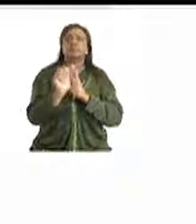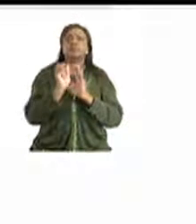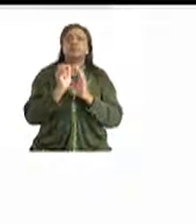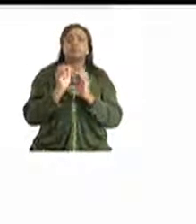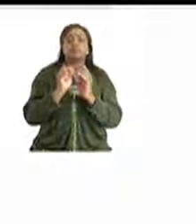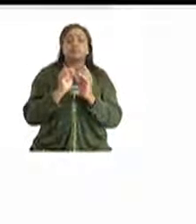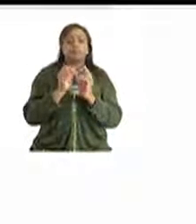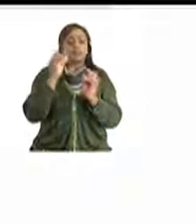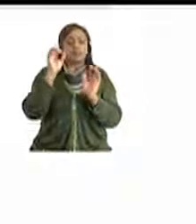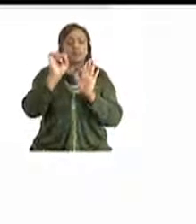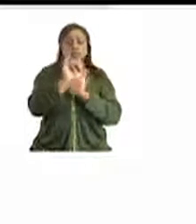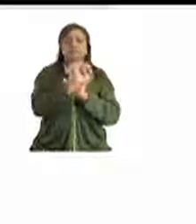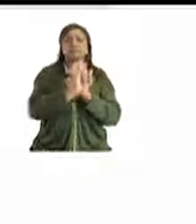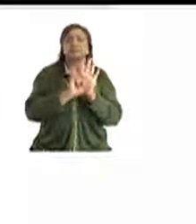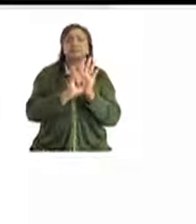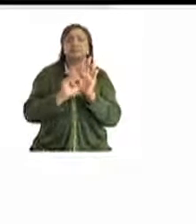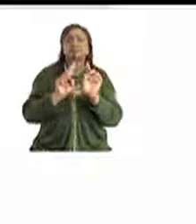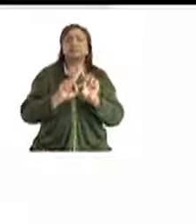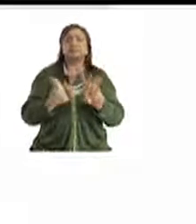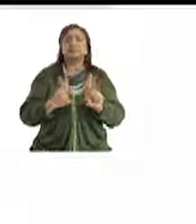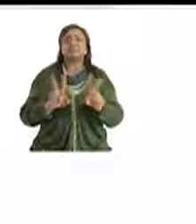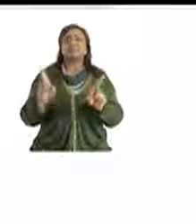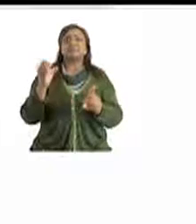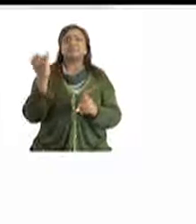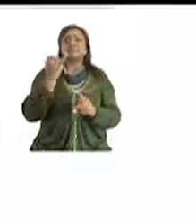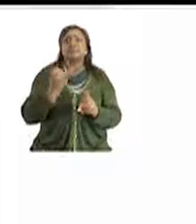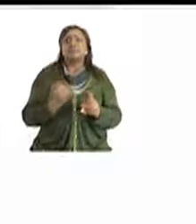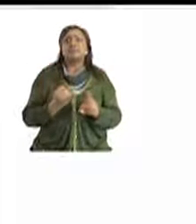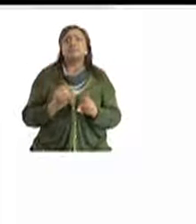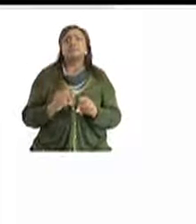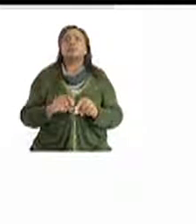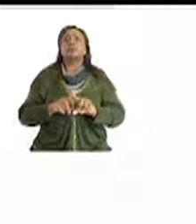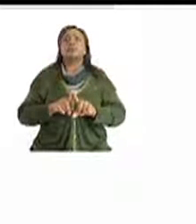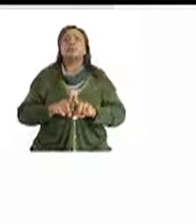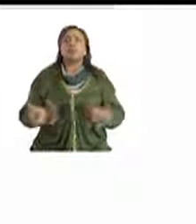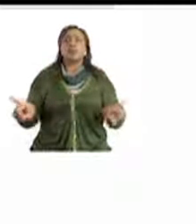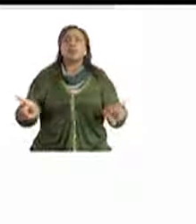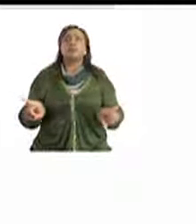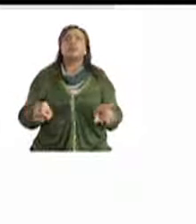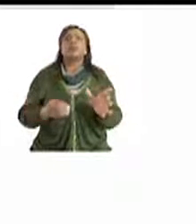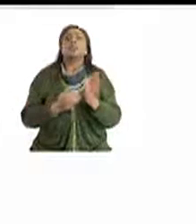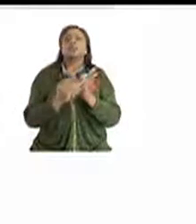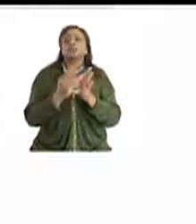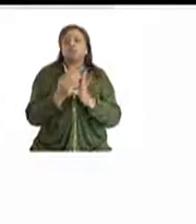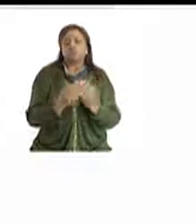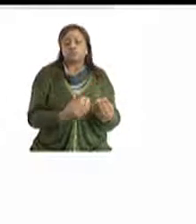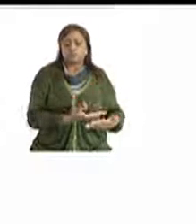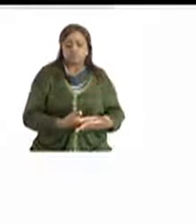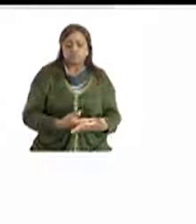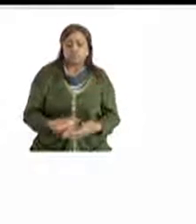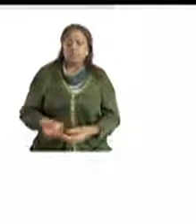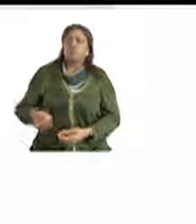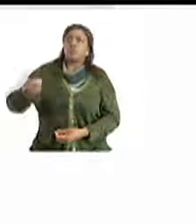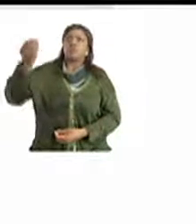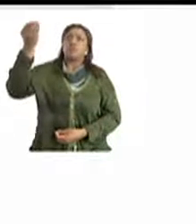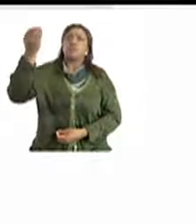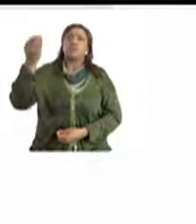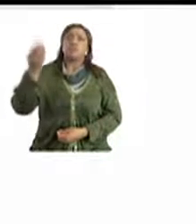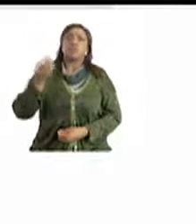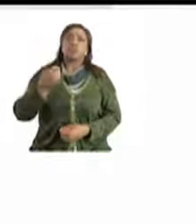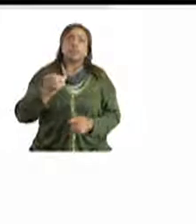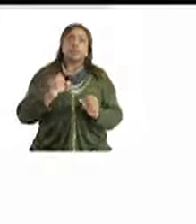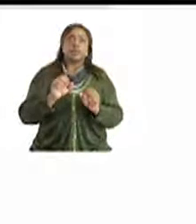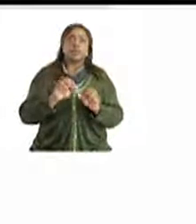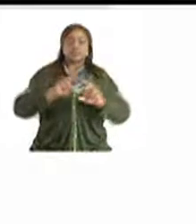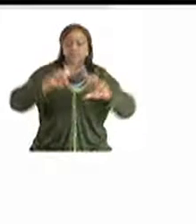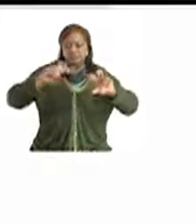from diagrams the different stages of sexual development from infancy to old age. Investigate and